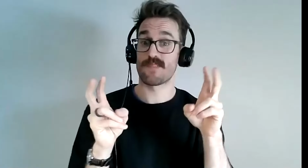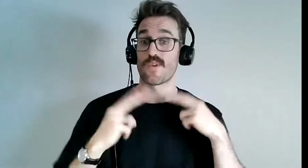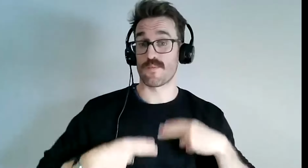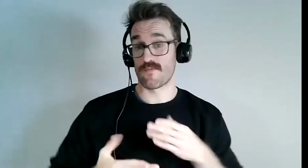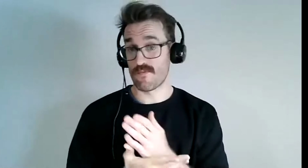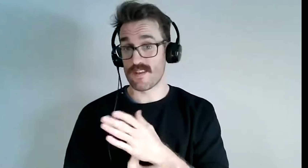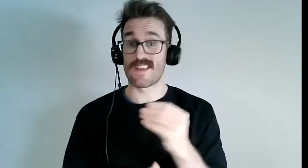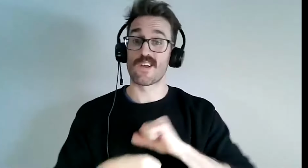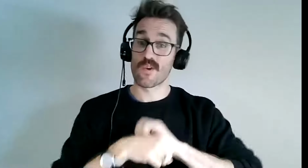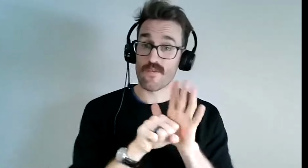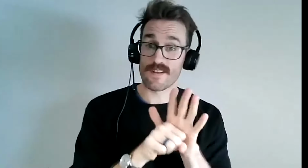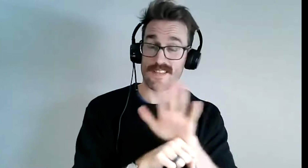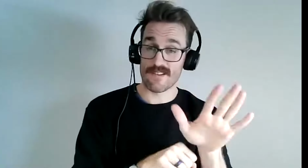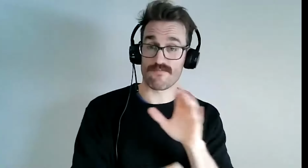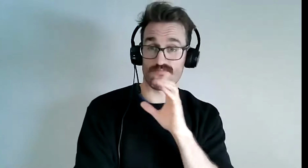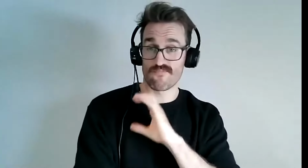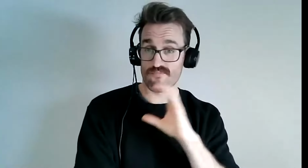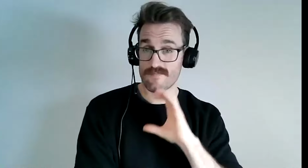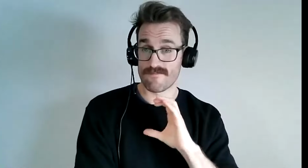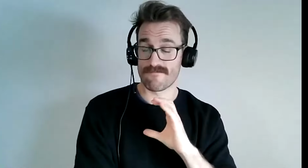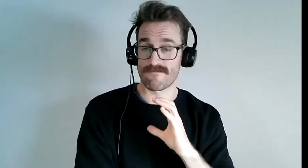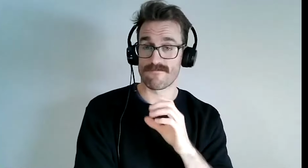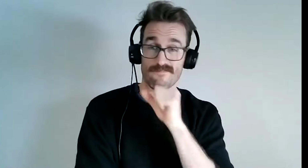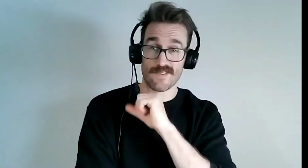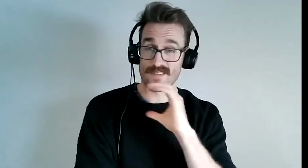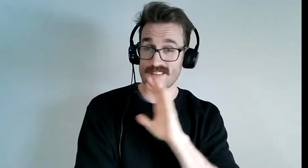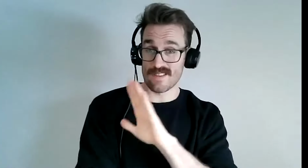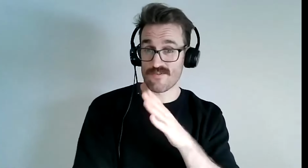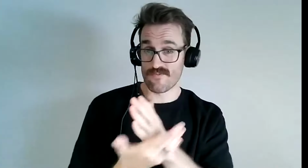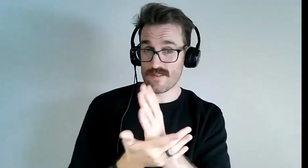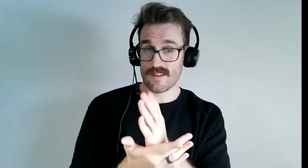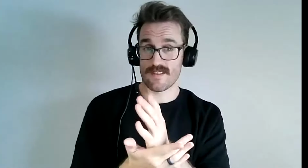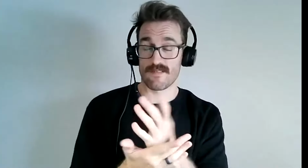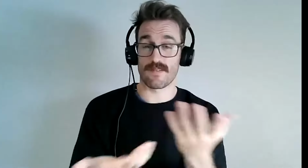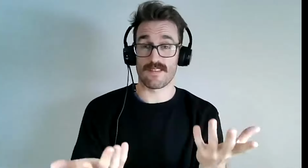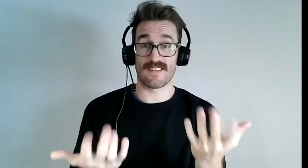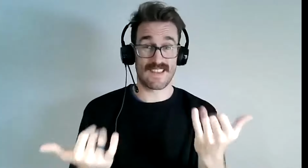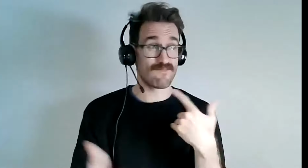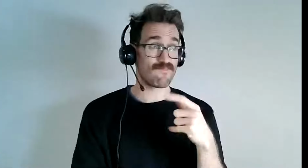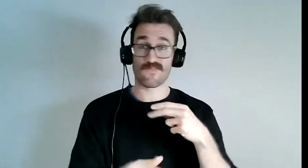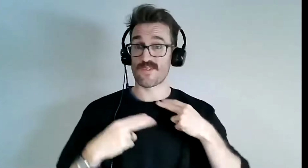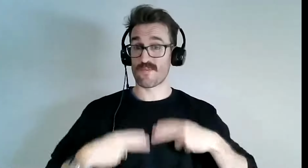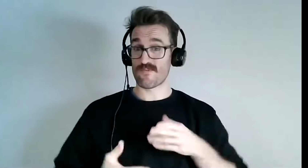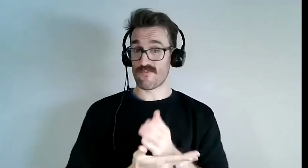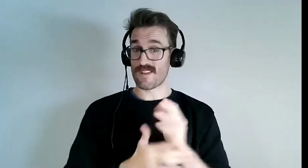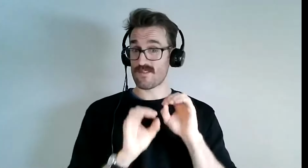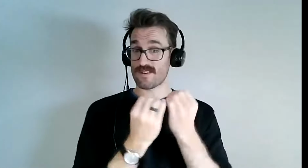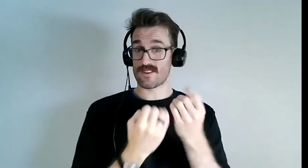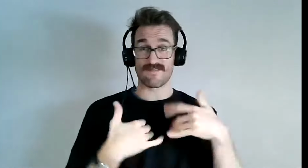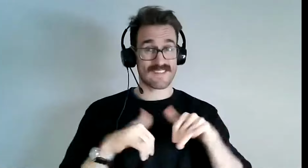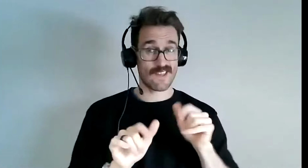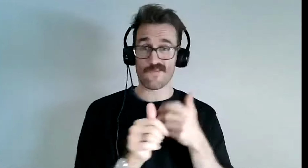people and the situation in long-term care. So we have a lot of work to do, even with the human rights organizations in our countries, and I think the